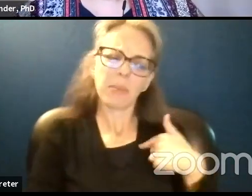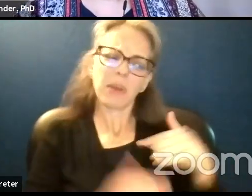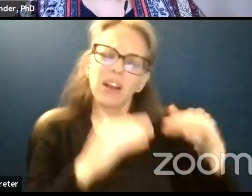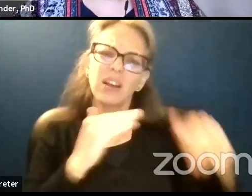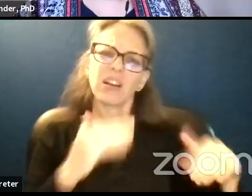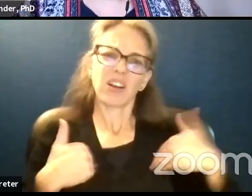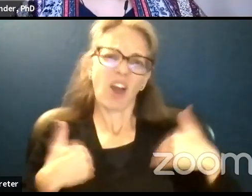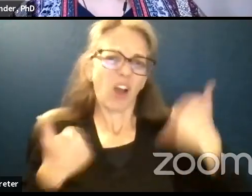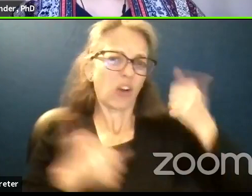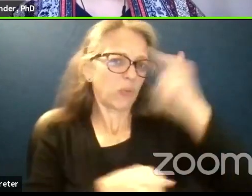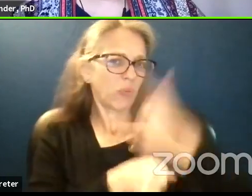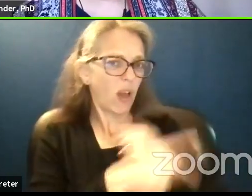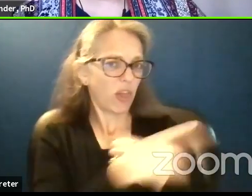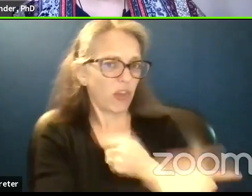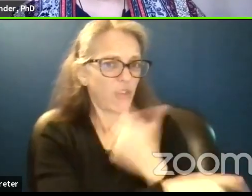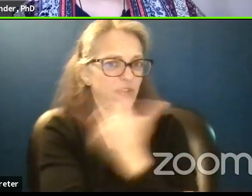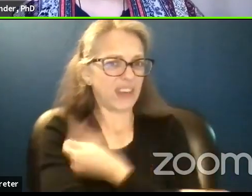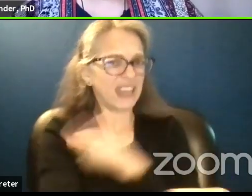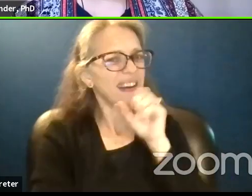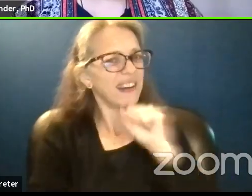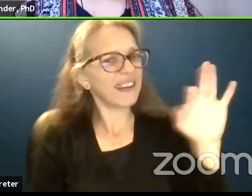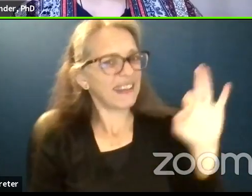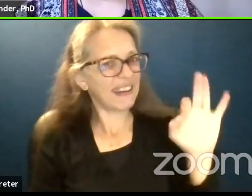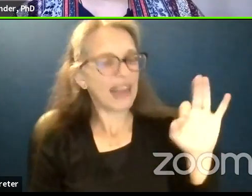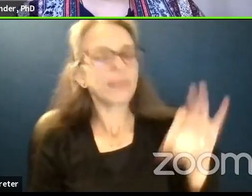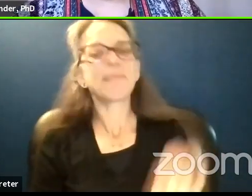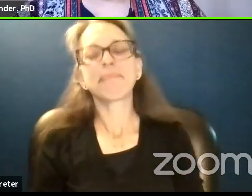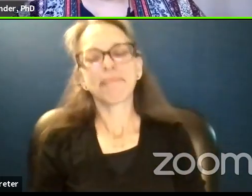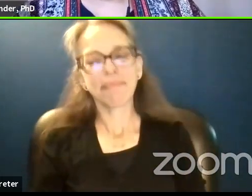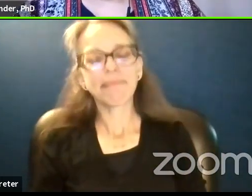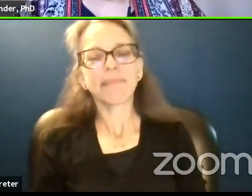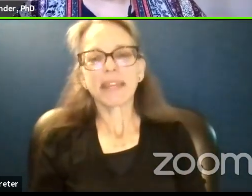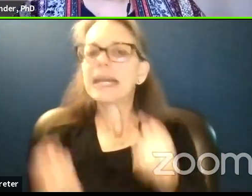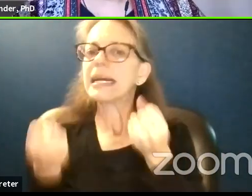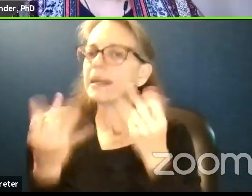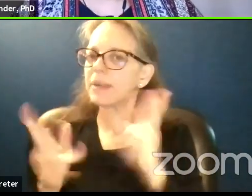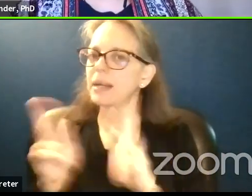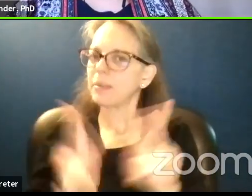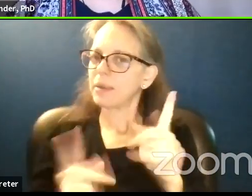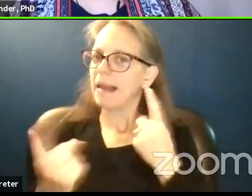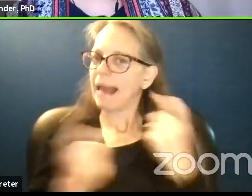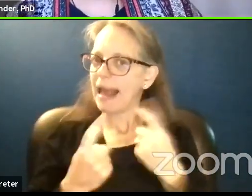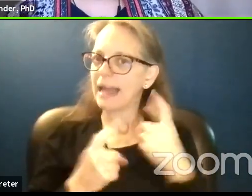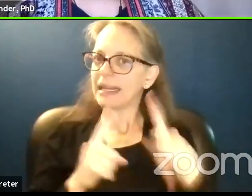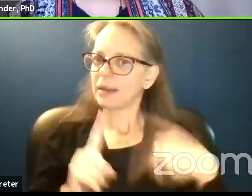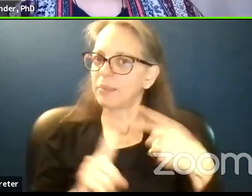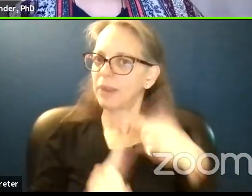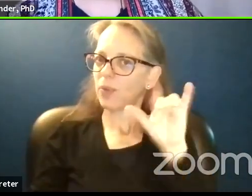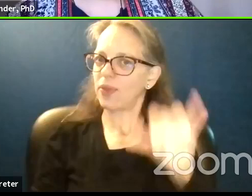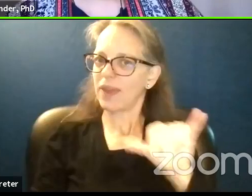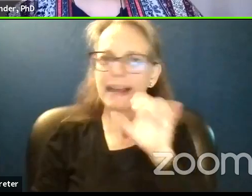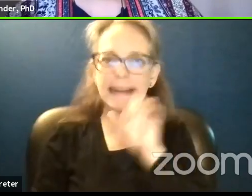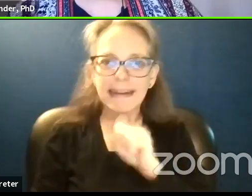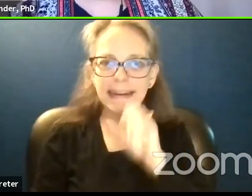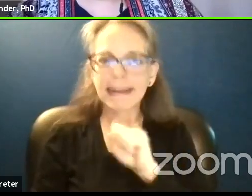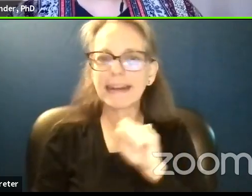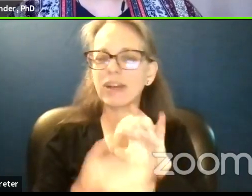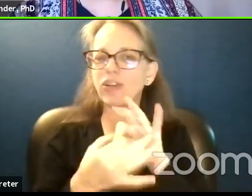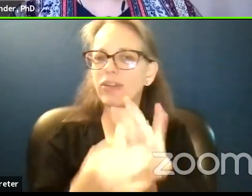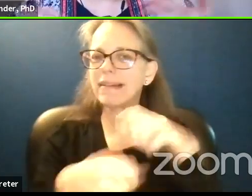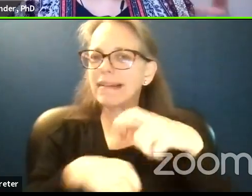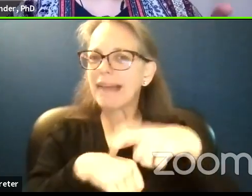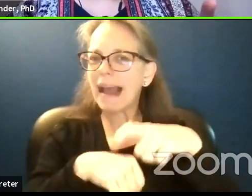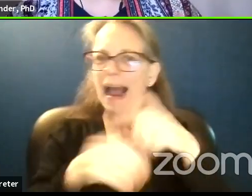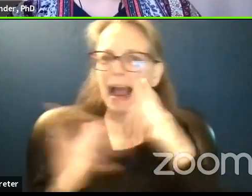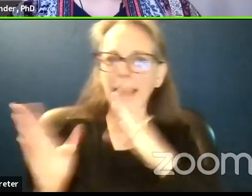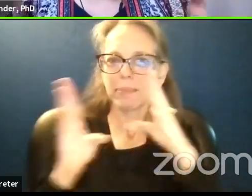He's 9. So we had a lot of questions about the timing of vaccines. And I thought this was a good one